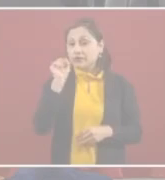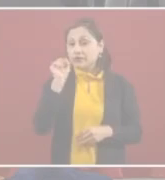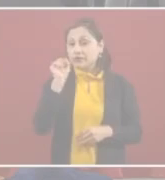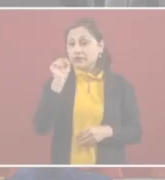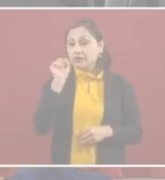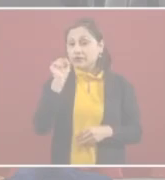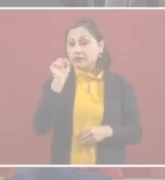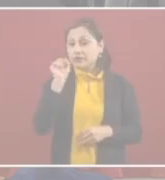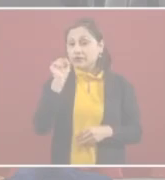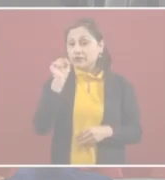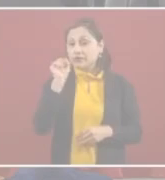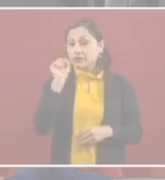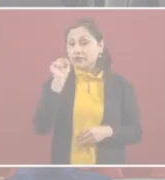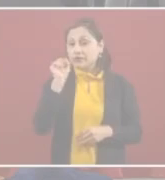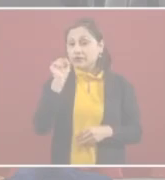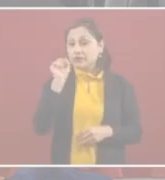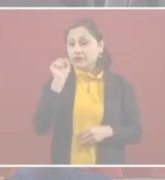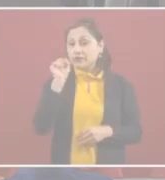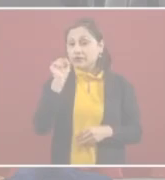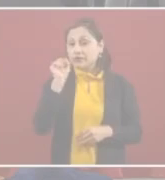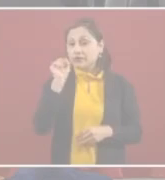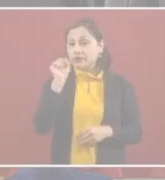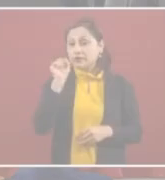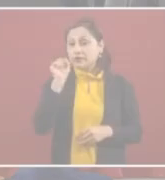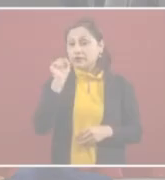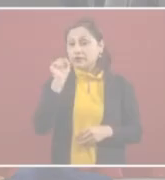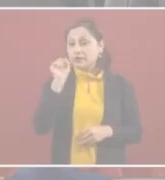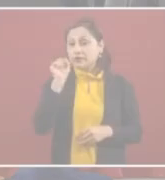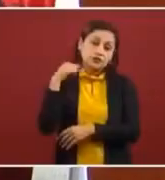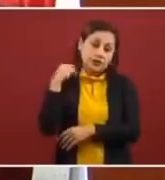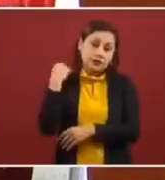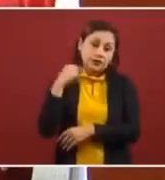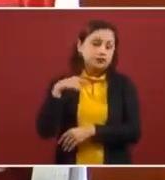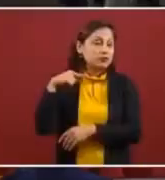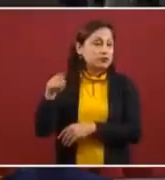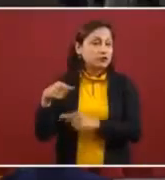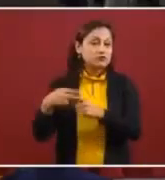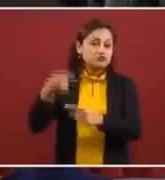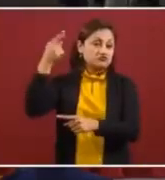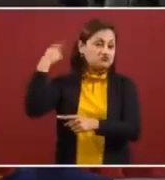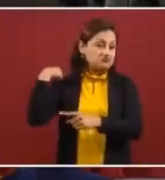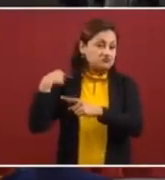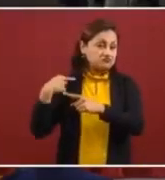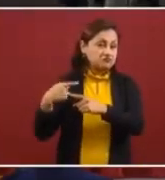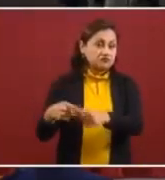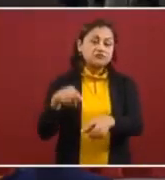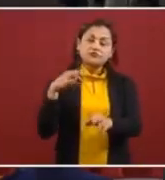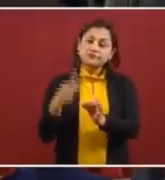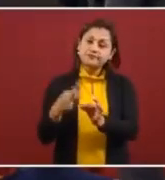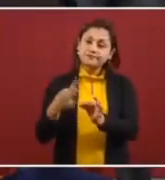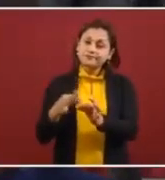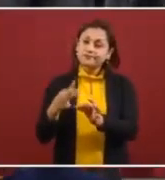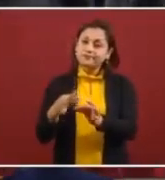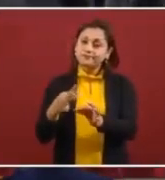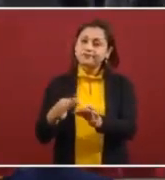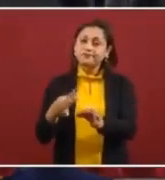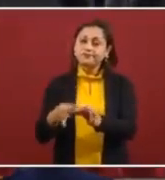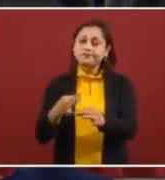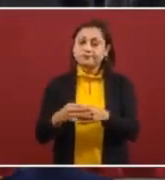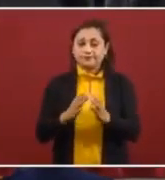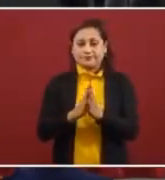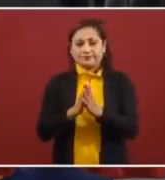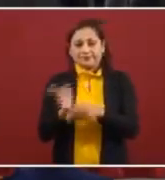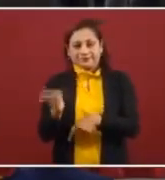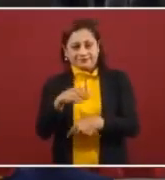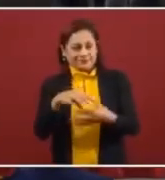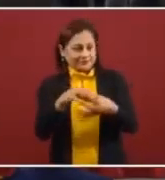representante de Grupo Divala, de Centro Tabasco, que siempre ha sido los más económicos en todo el país. Pásenle la receta a los demás.